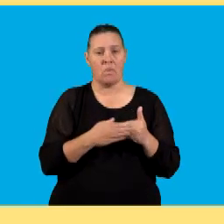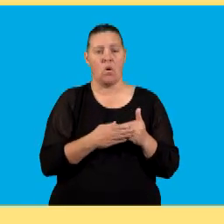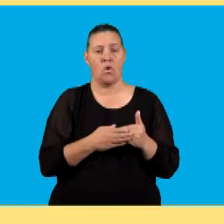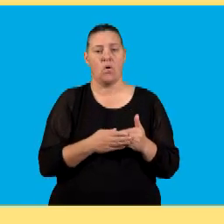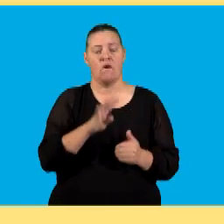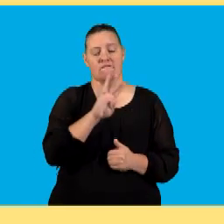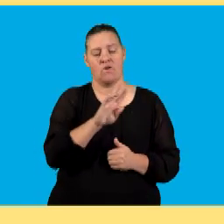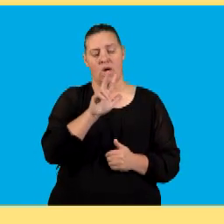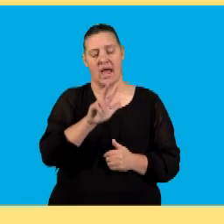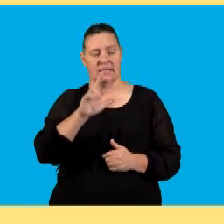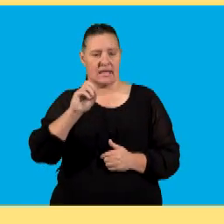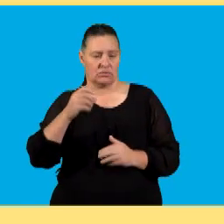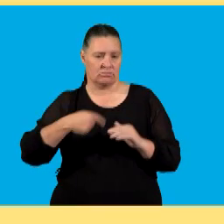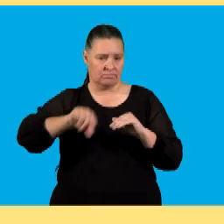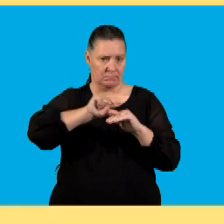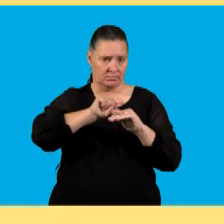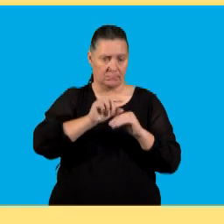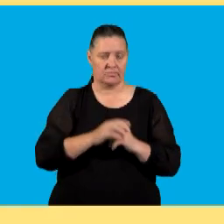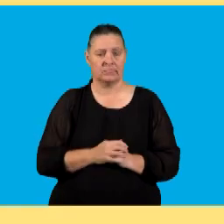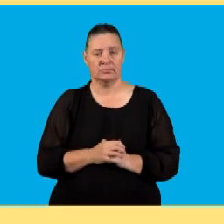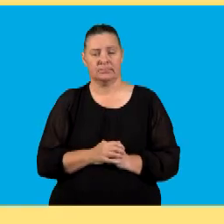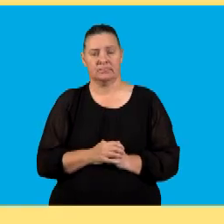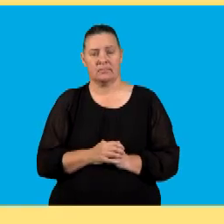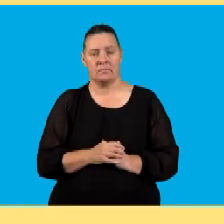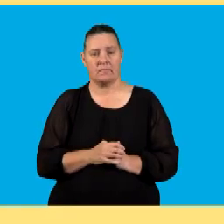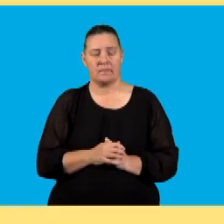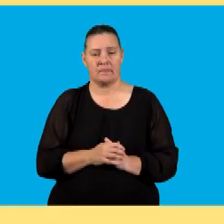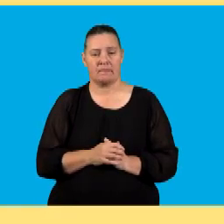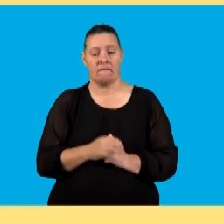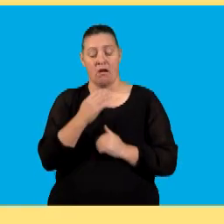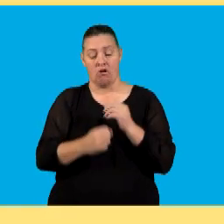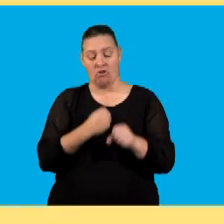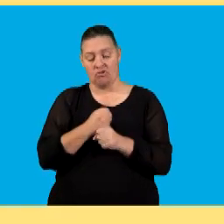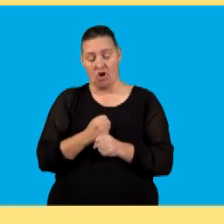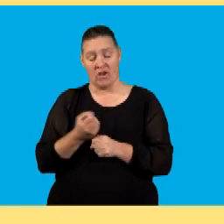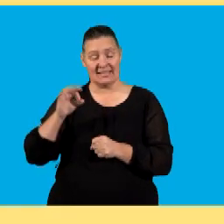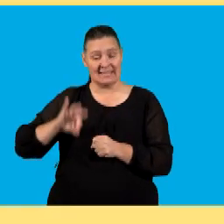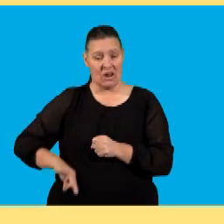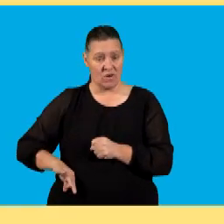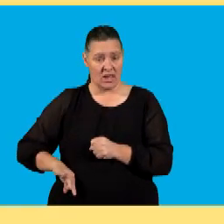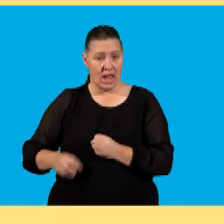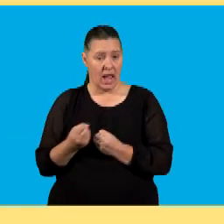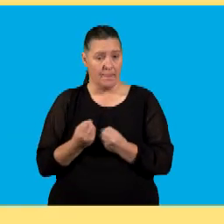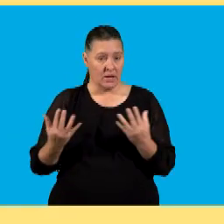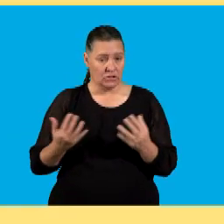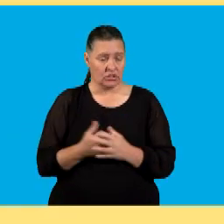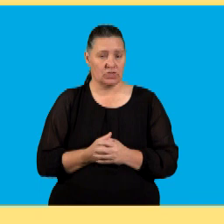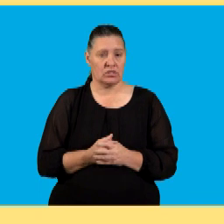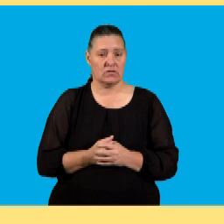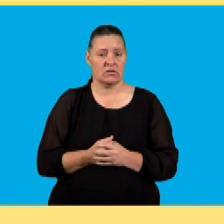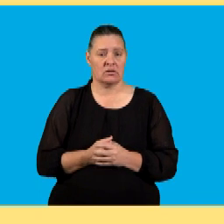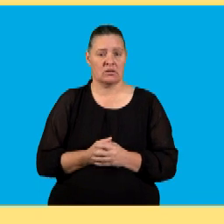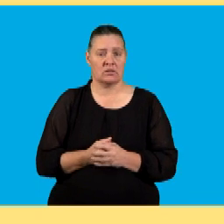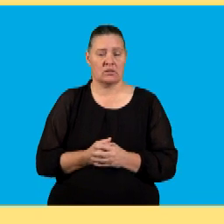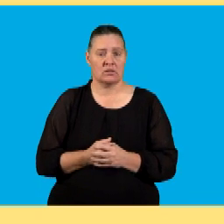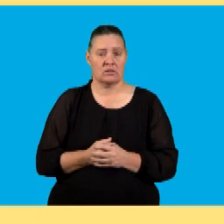again the increase of 4,800. And then his annual salary will now increase